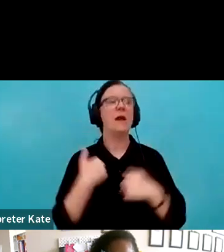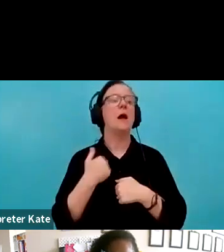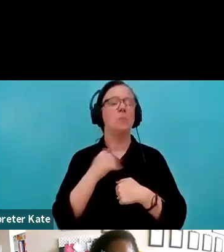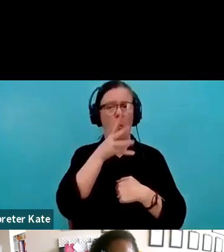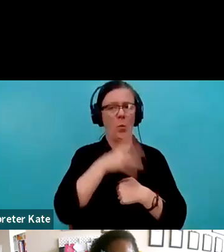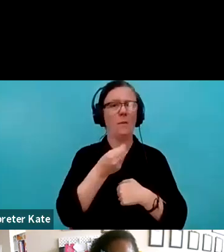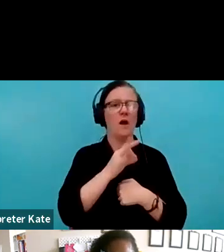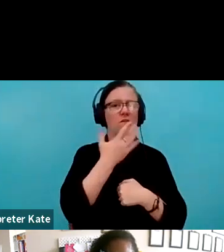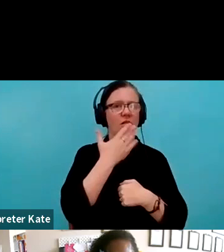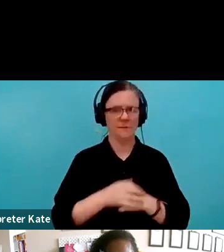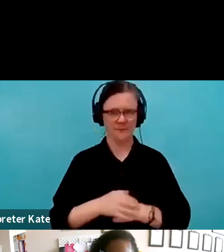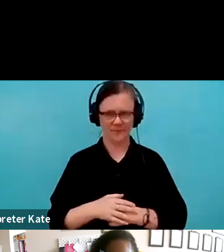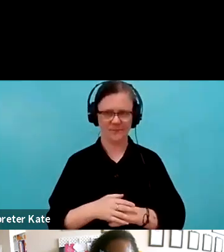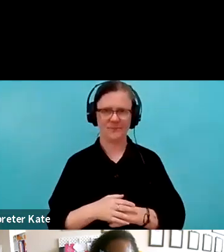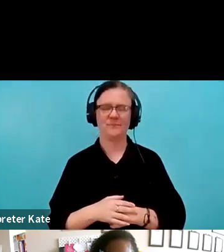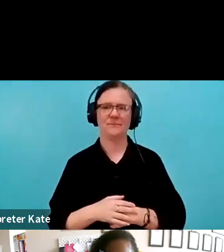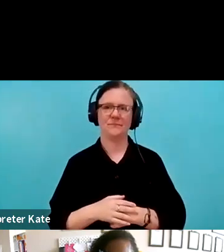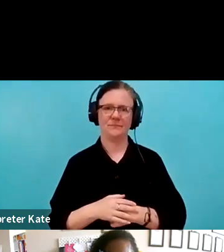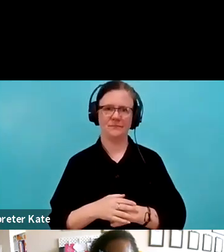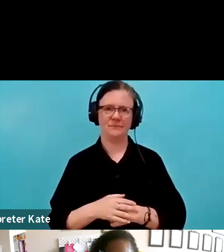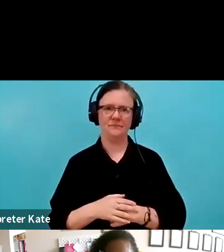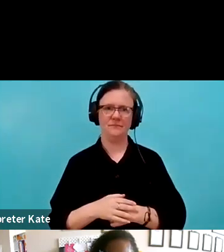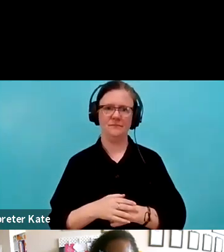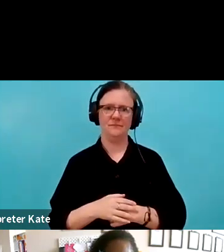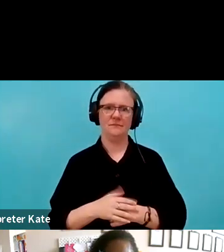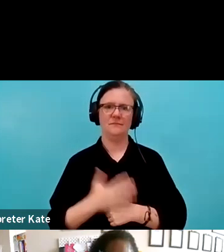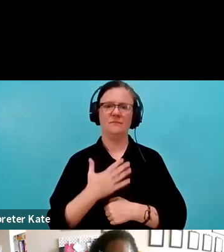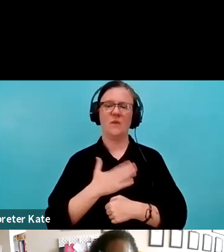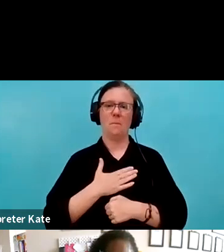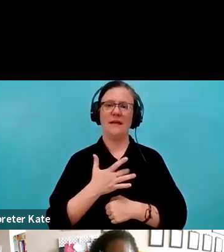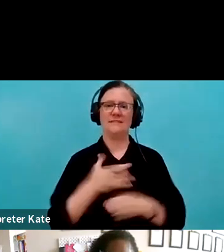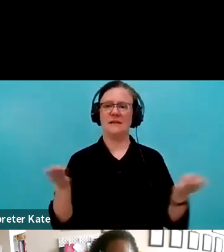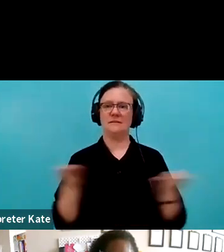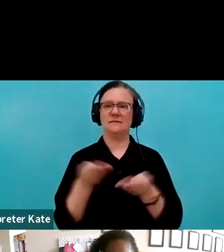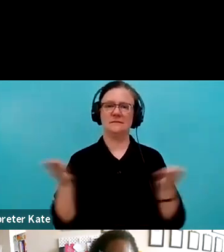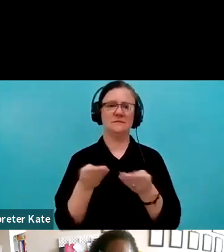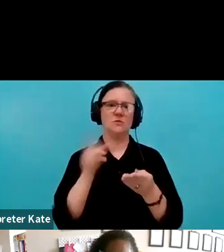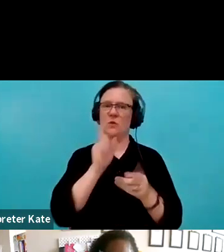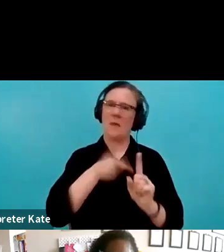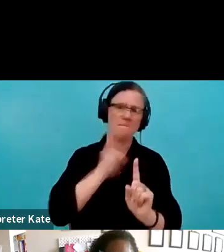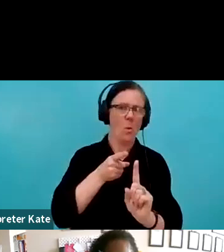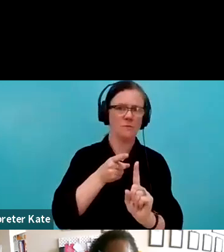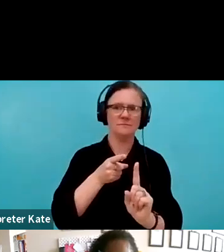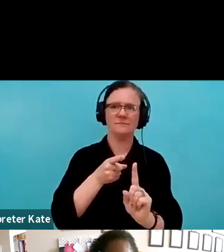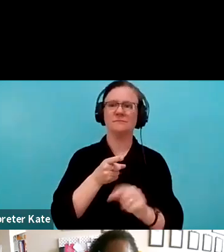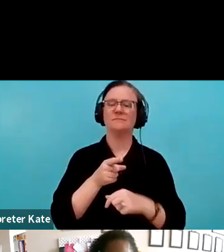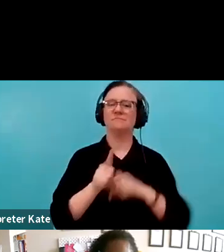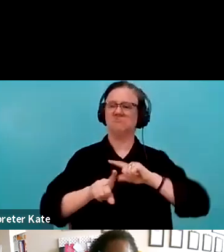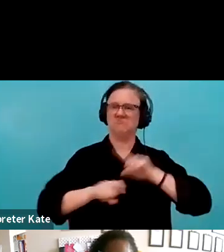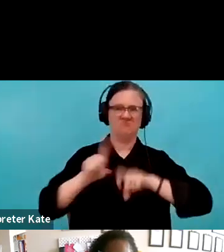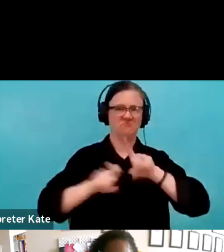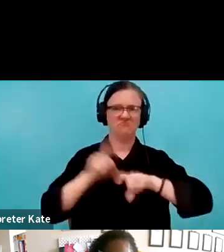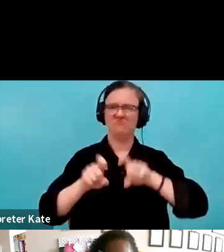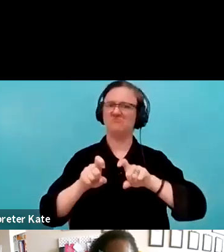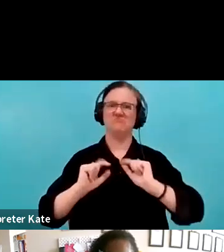So with that, my style of moderating is right to the point, asking good questions and just